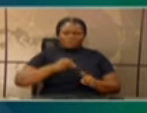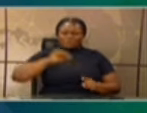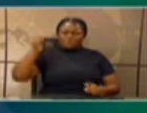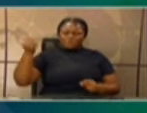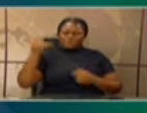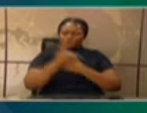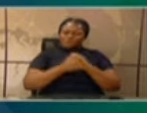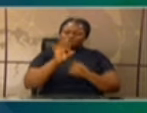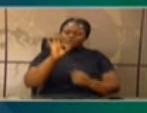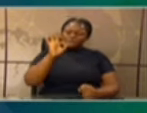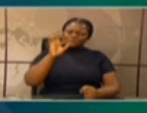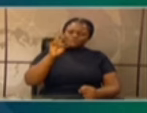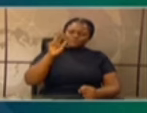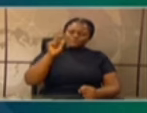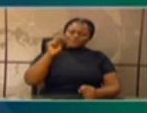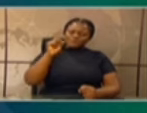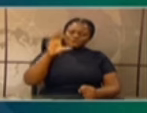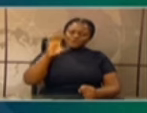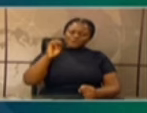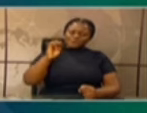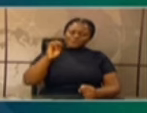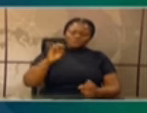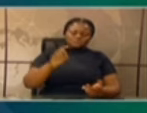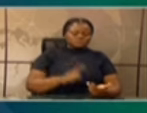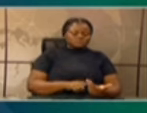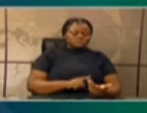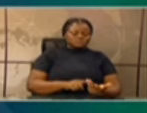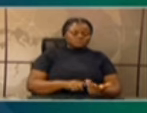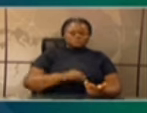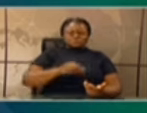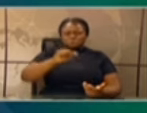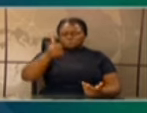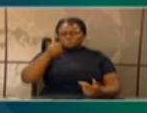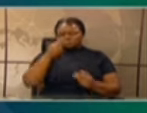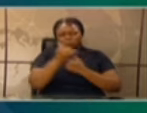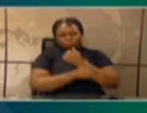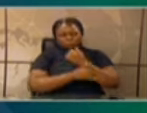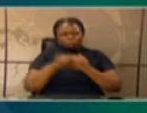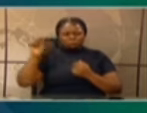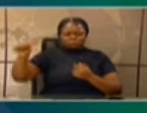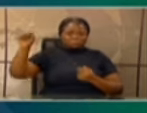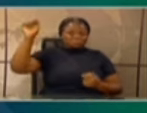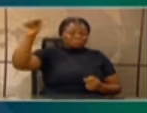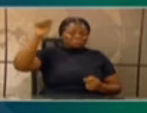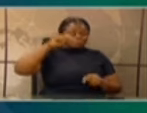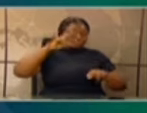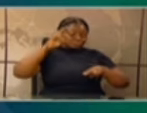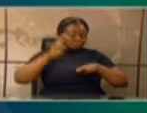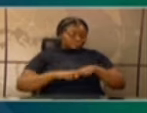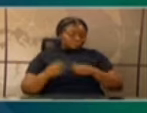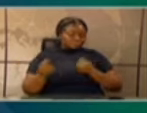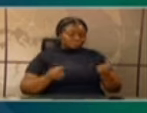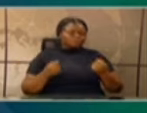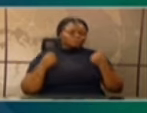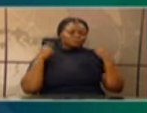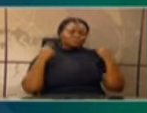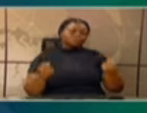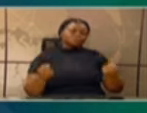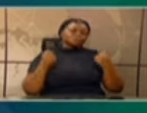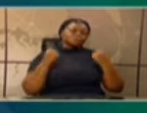France through to Luxembourg to Switzerland. Me trackam ya drive here. Me